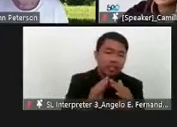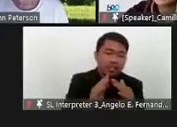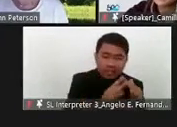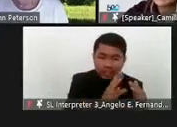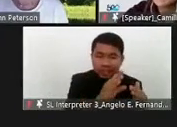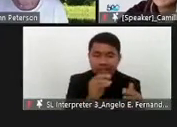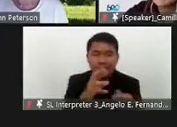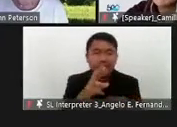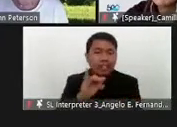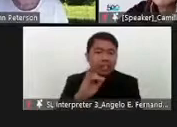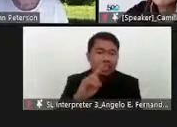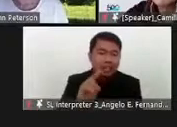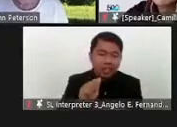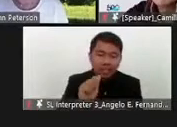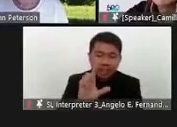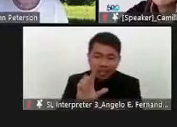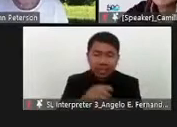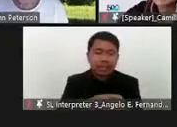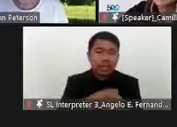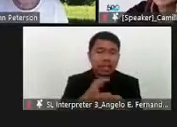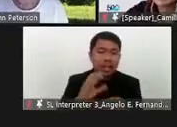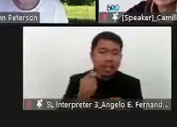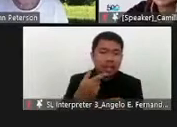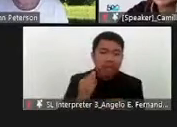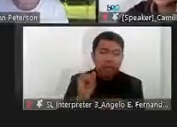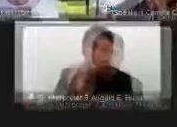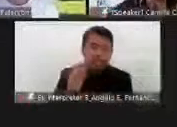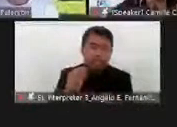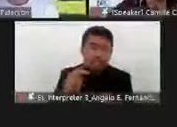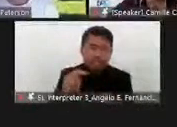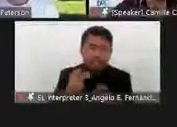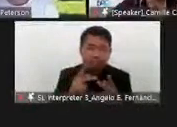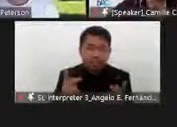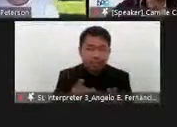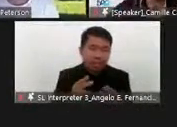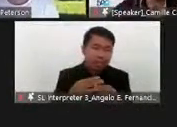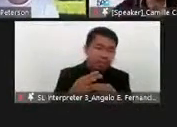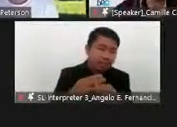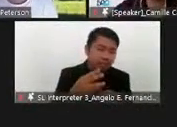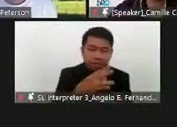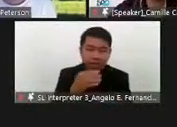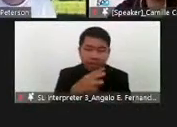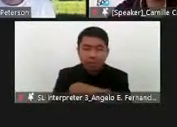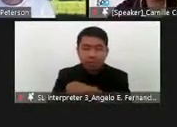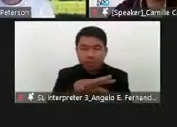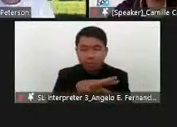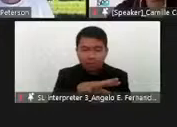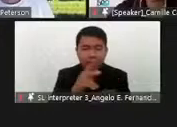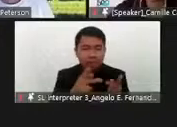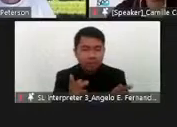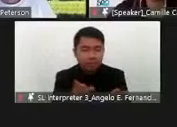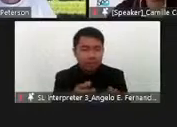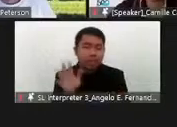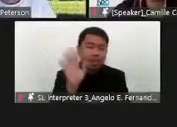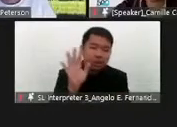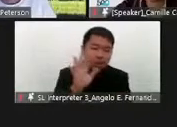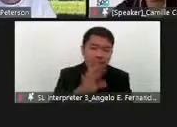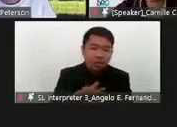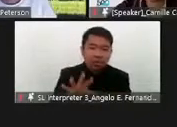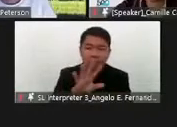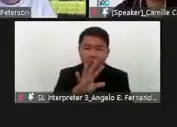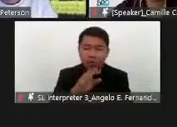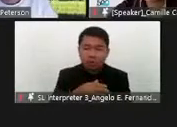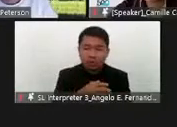Rizal, Tuao, Cagayan, Antipolo, Batangas, Legazpi. So hello to all of